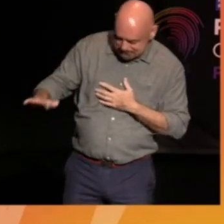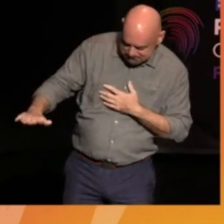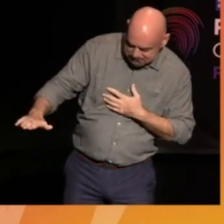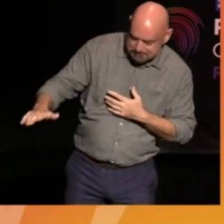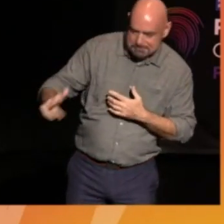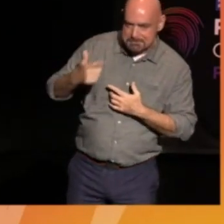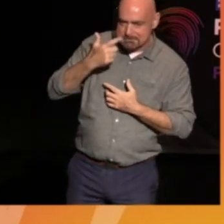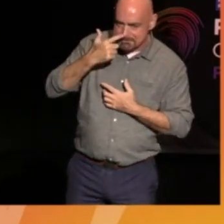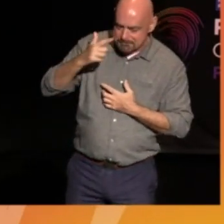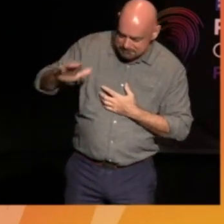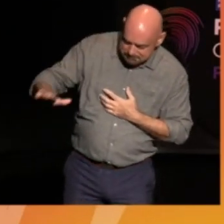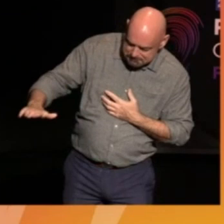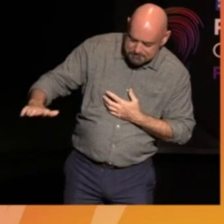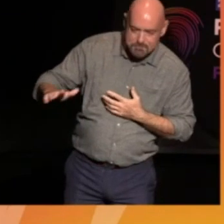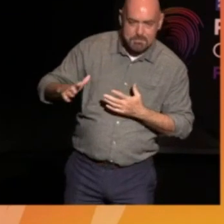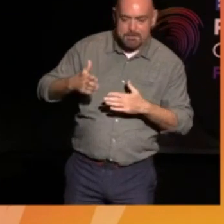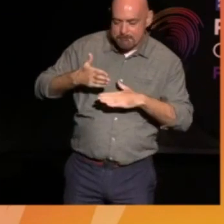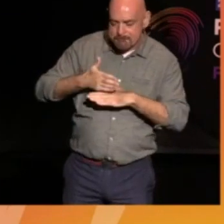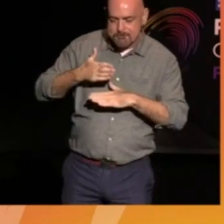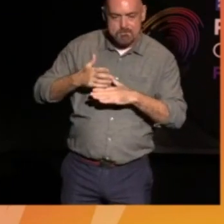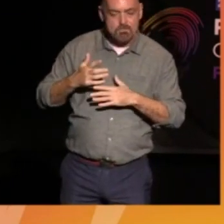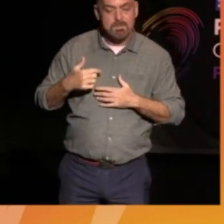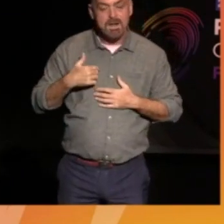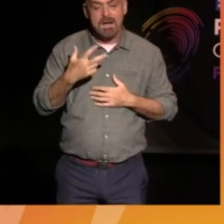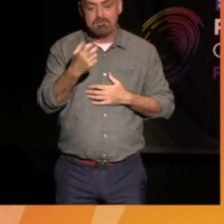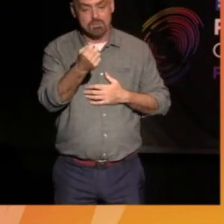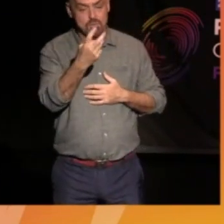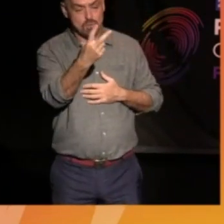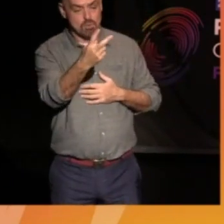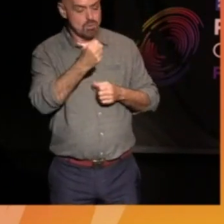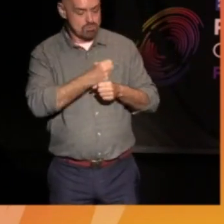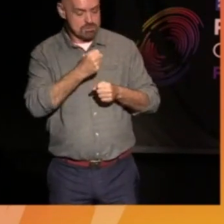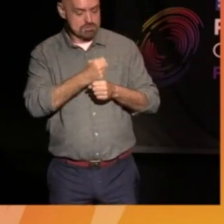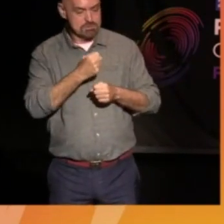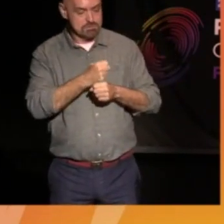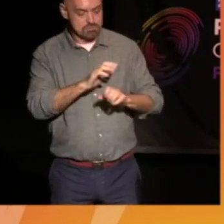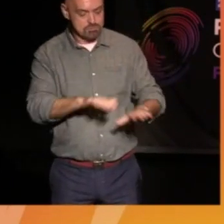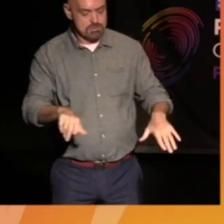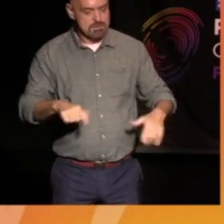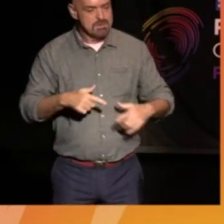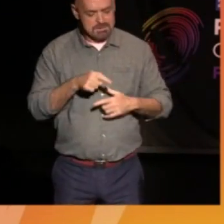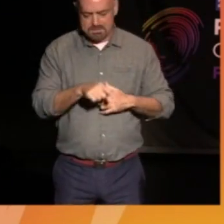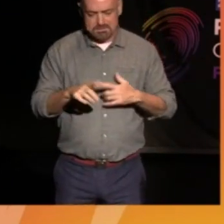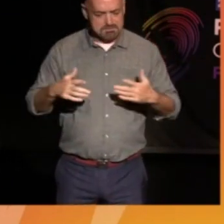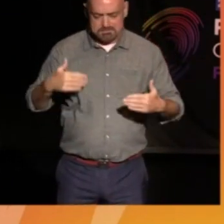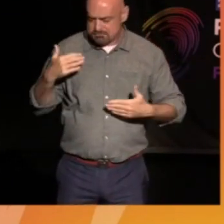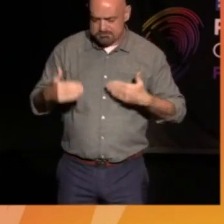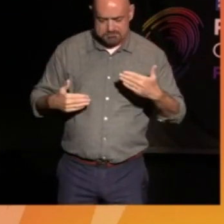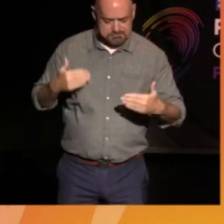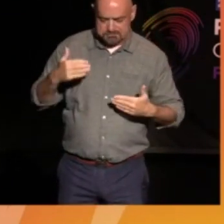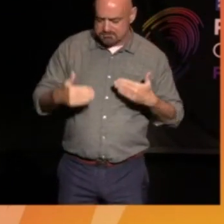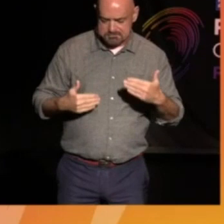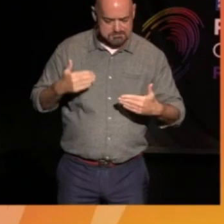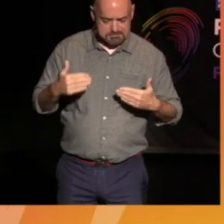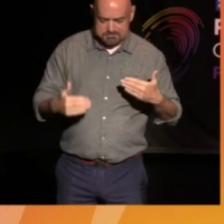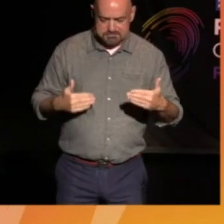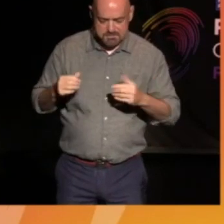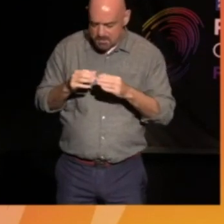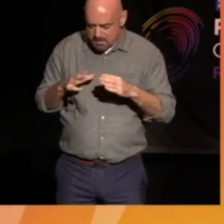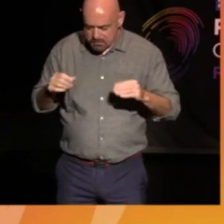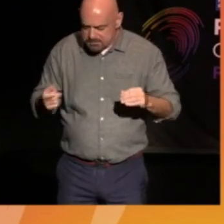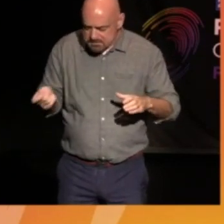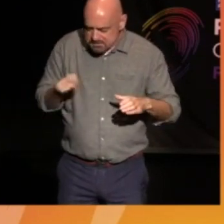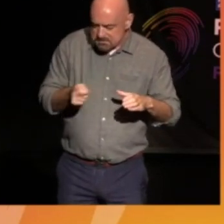7-year-old, diligent. I've got 2 grandchildren, and so I can imagine them being very diligent in their doing of the bricks or